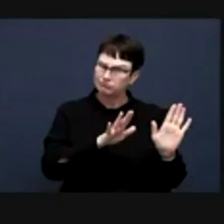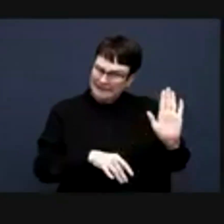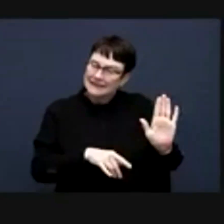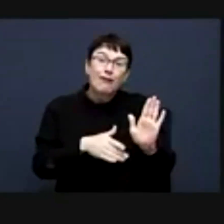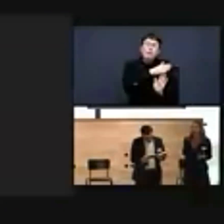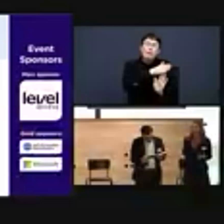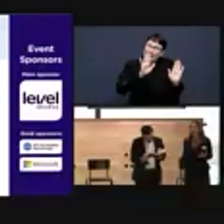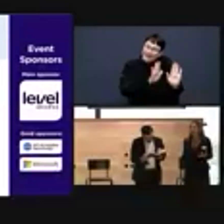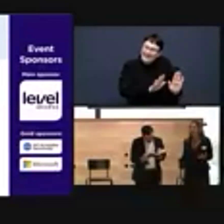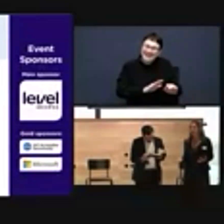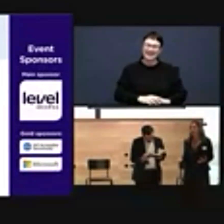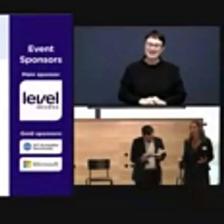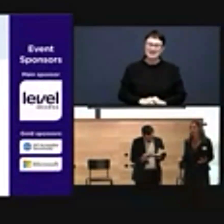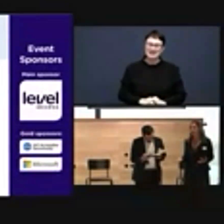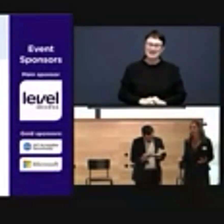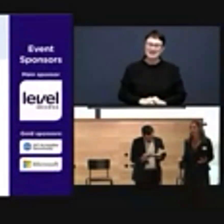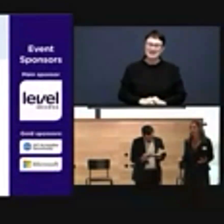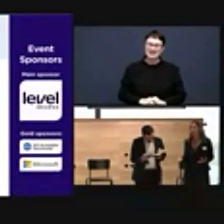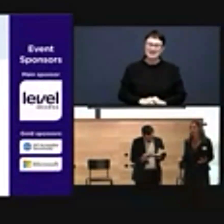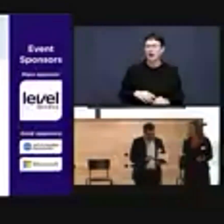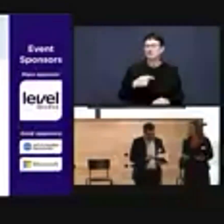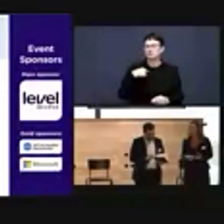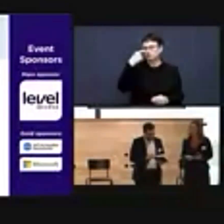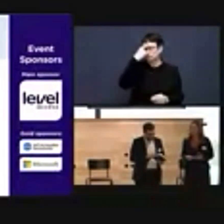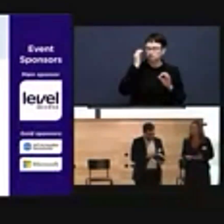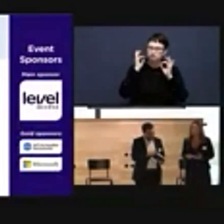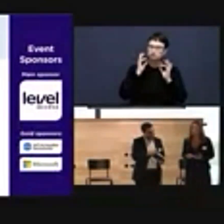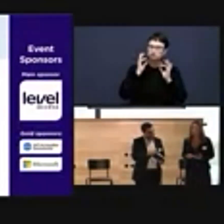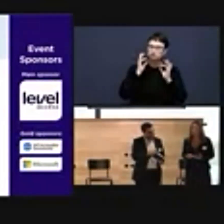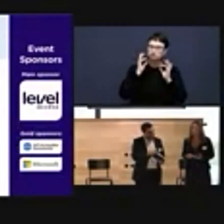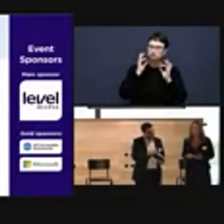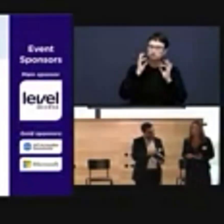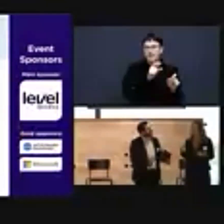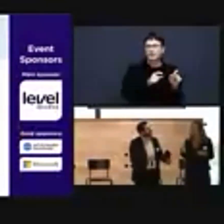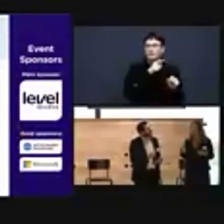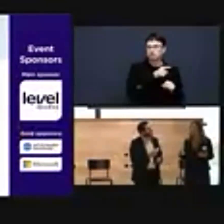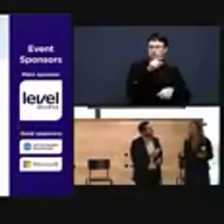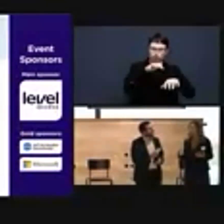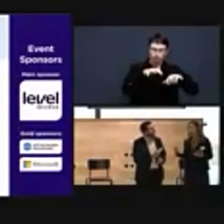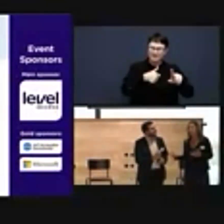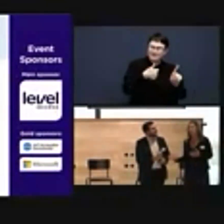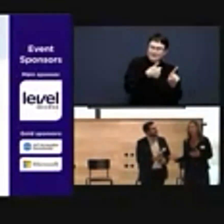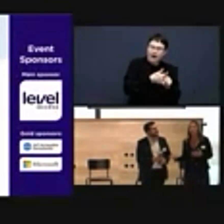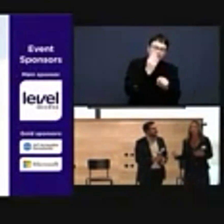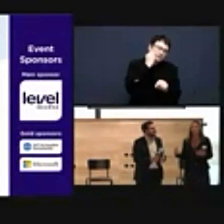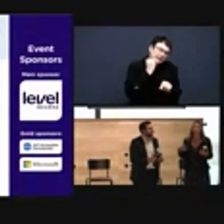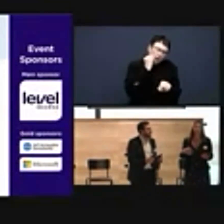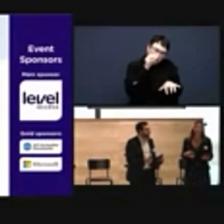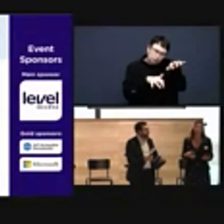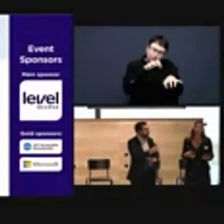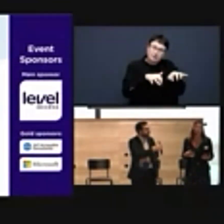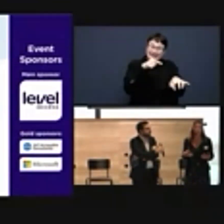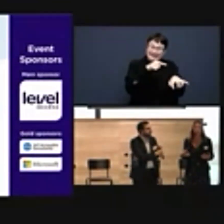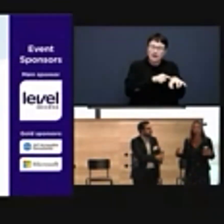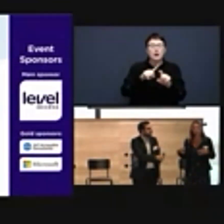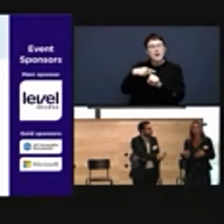a good collaboration between users and experts, but also the the way that the European Disability Forum and